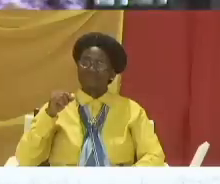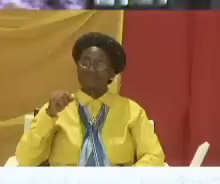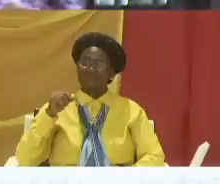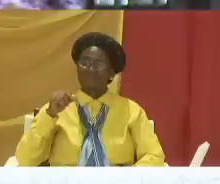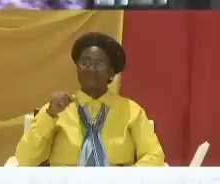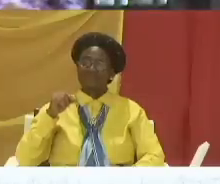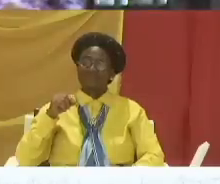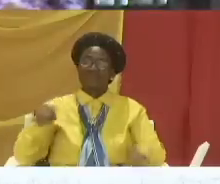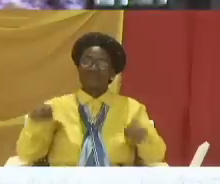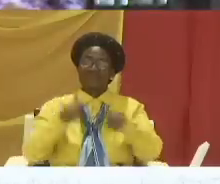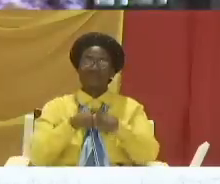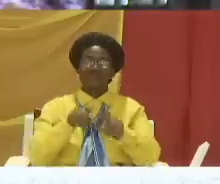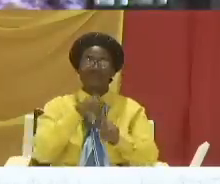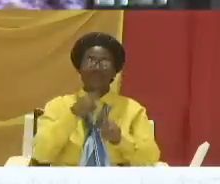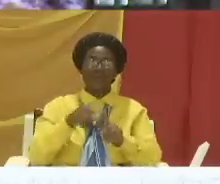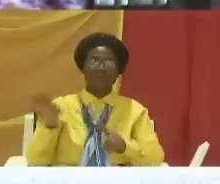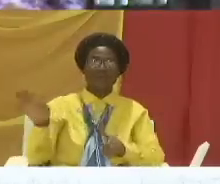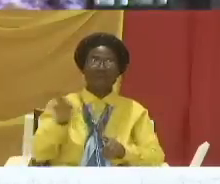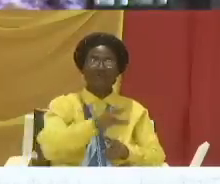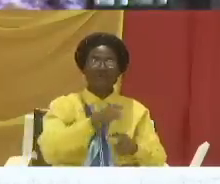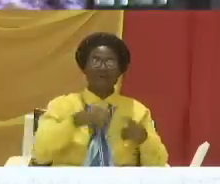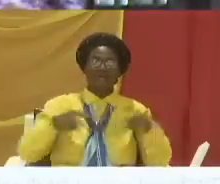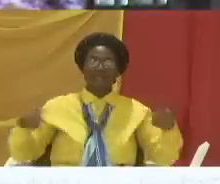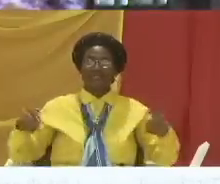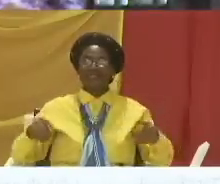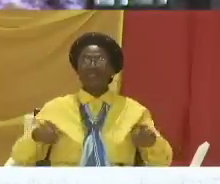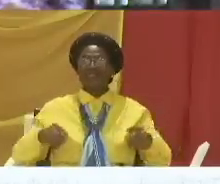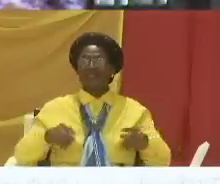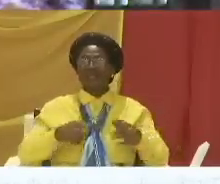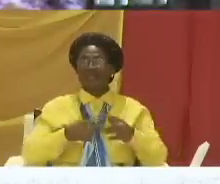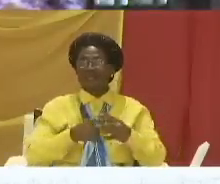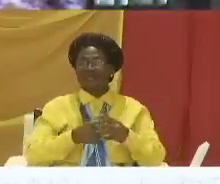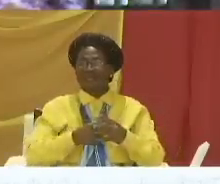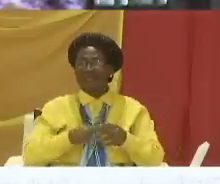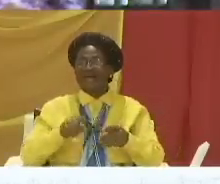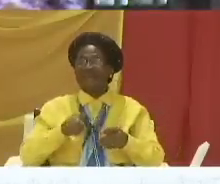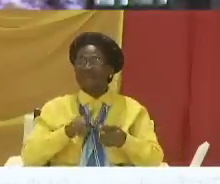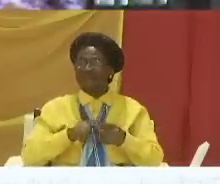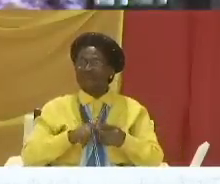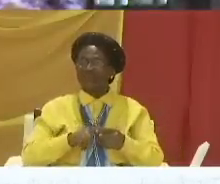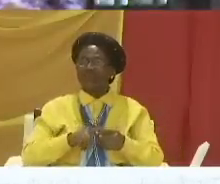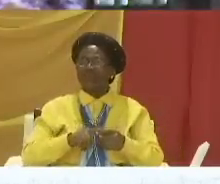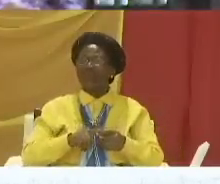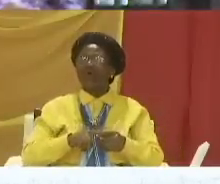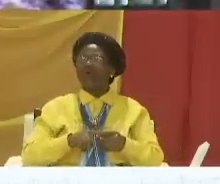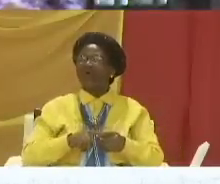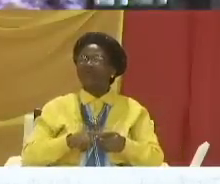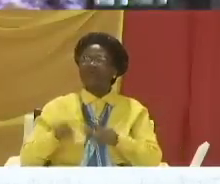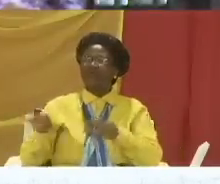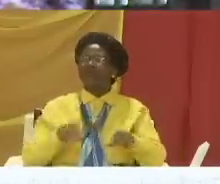So when your enemy begins to ride roughshod over you,